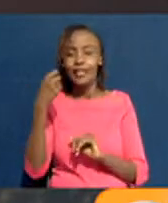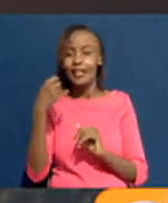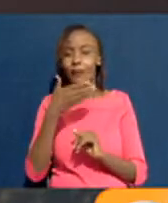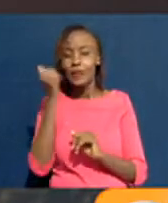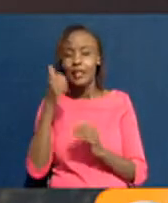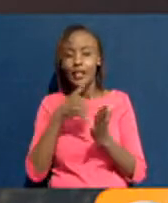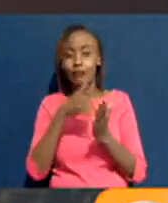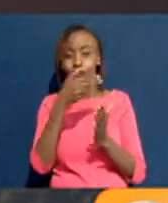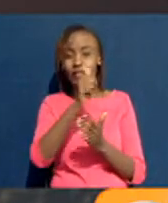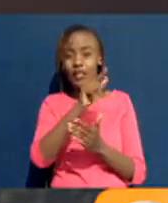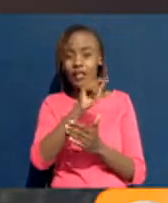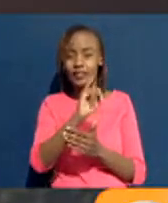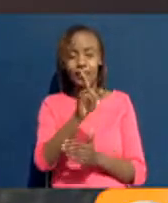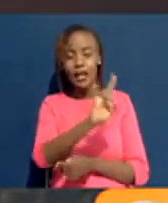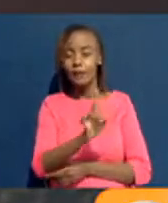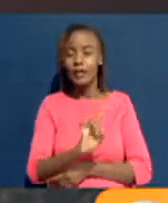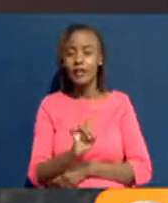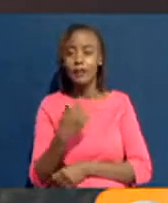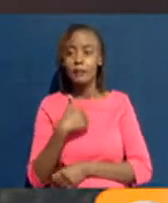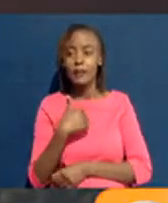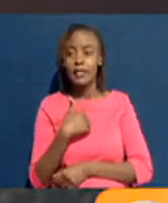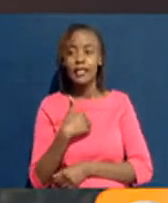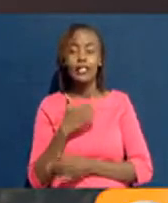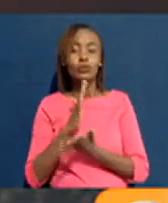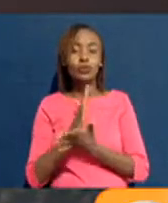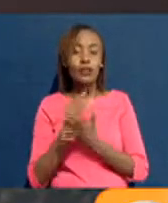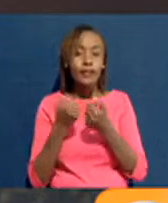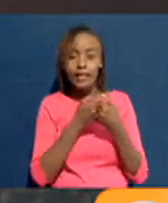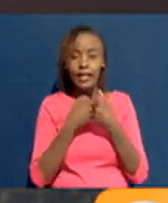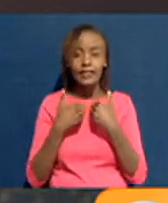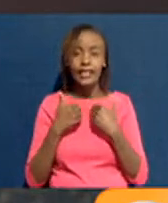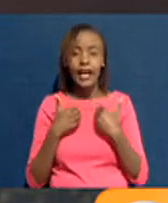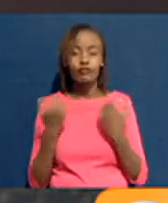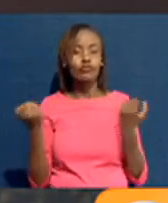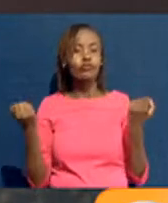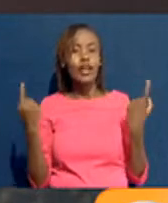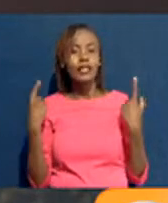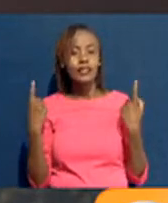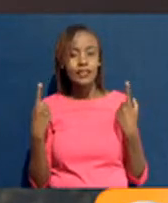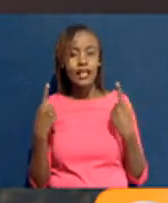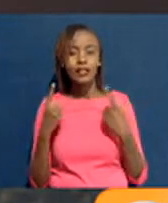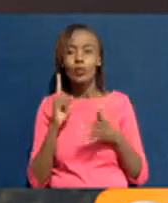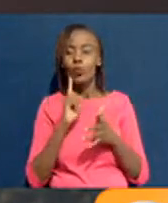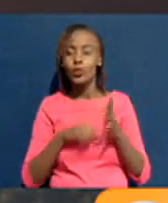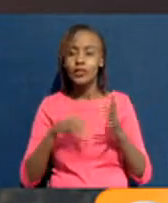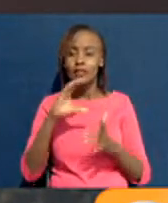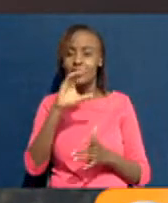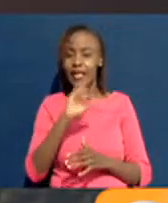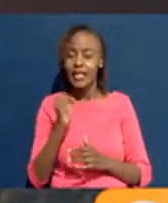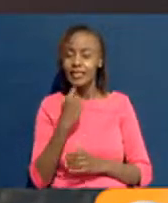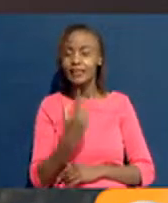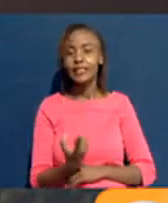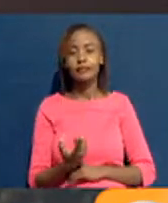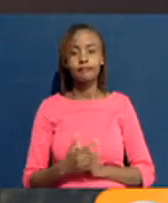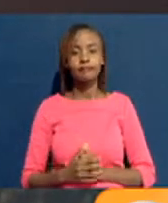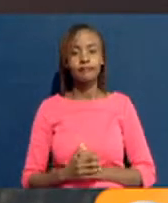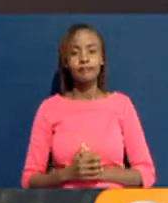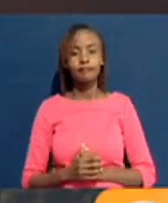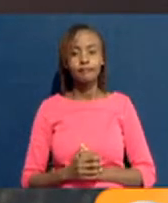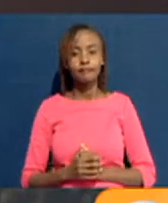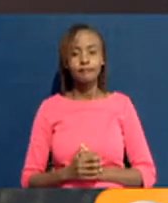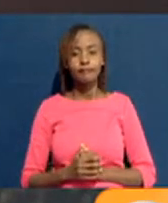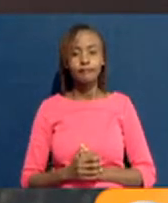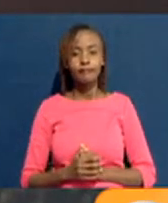all right. I struggled very much to listen to what C.S. Mutua said. I mean, he talks